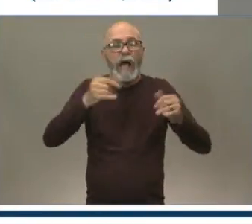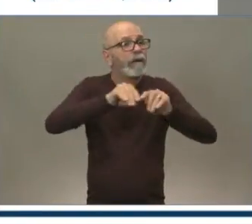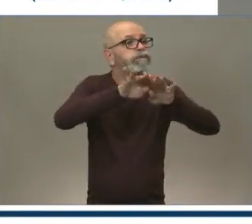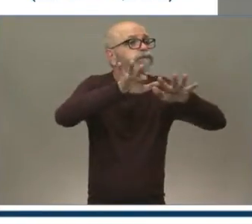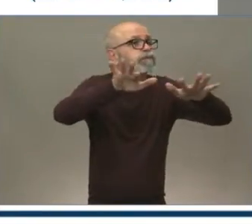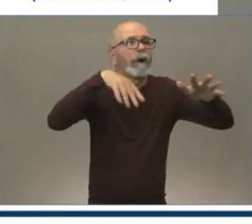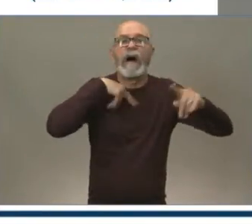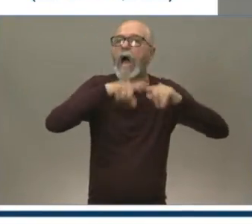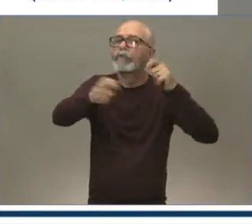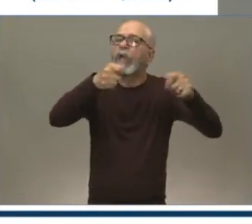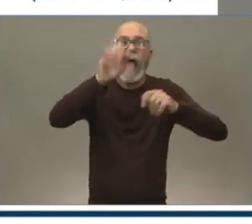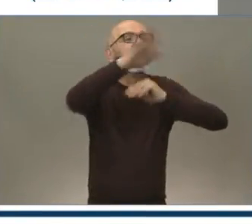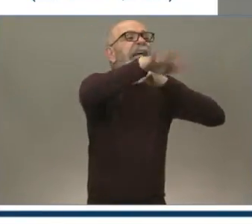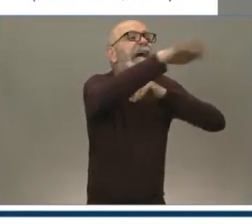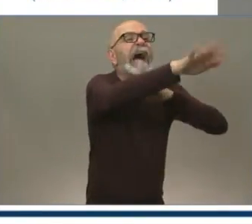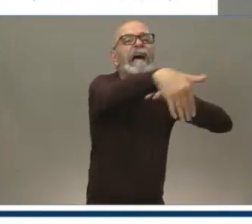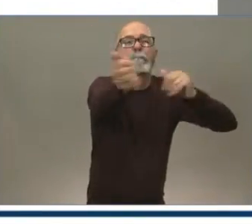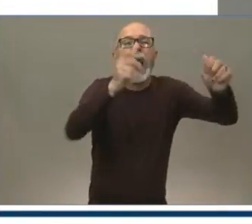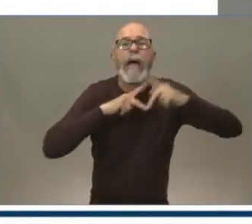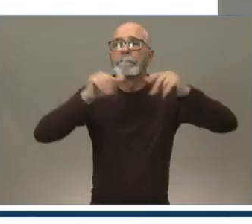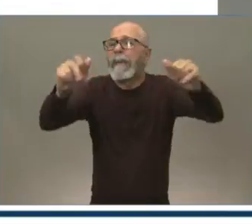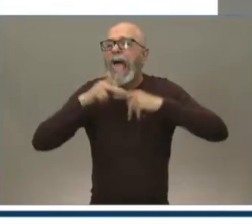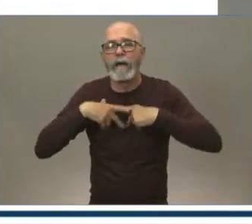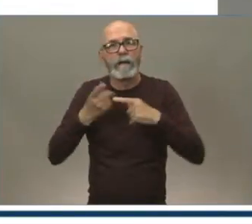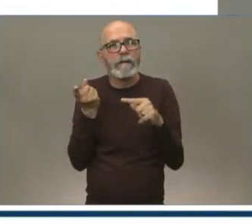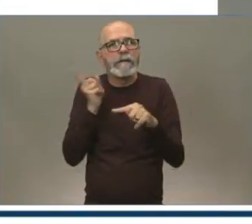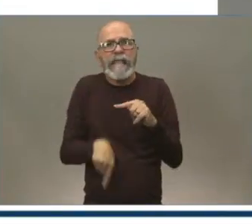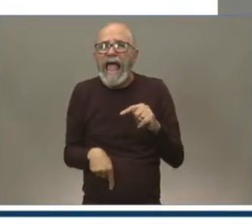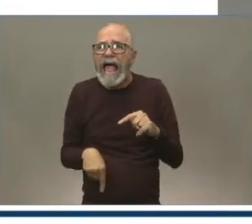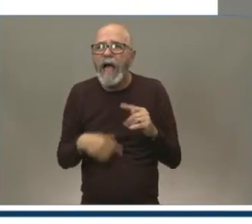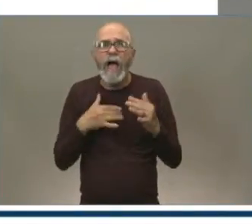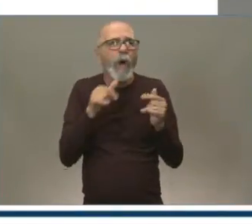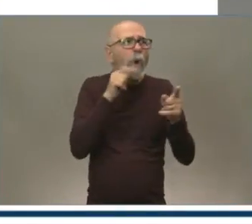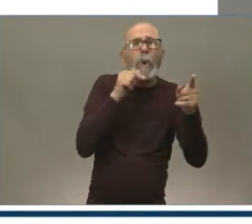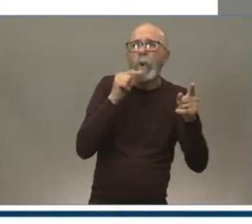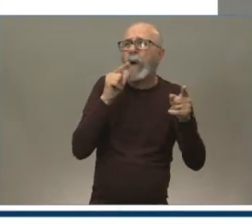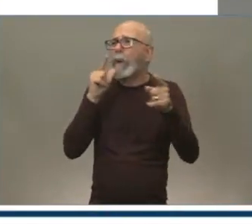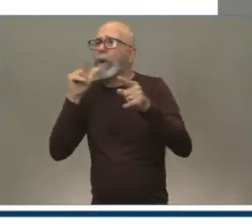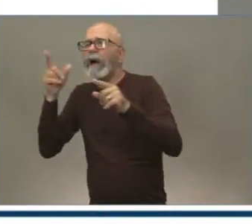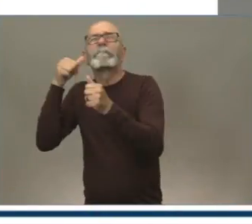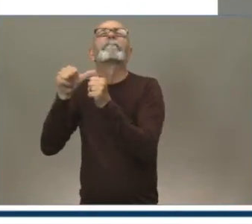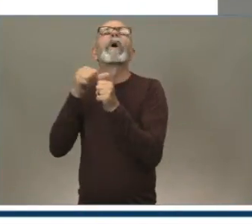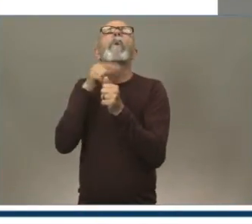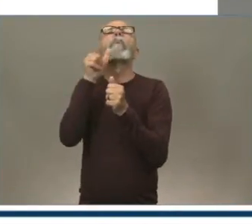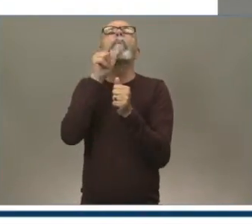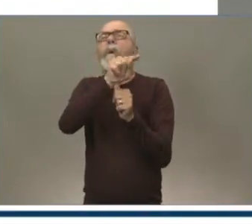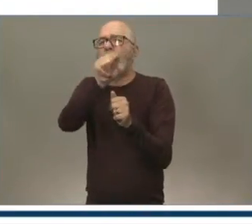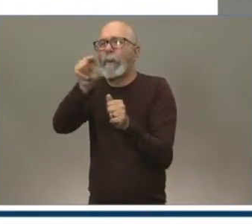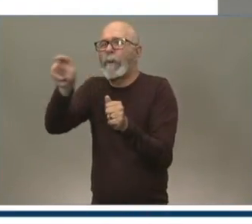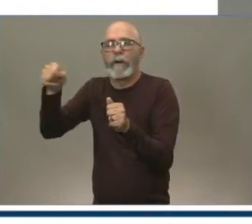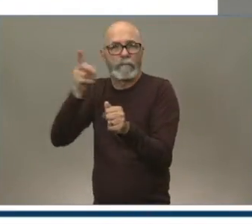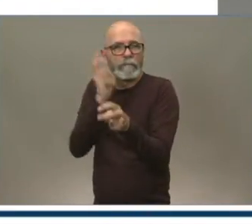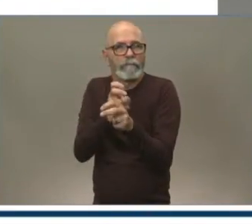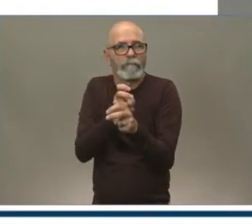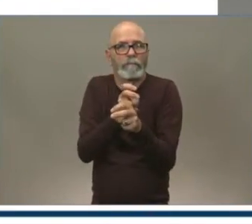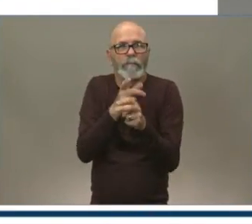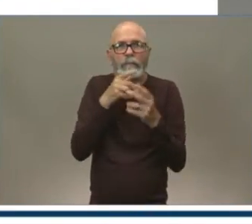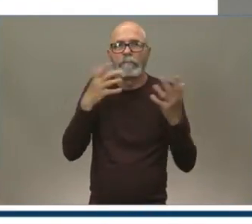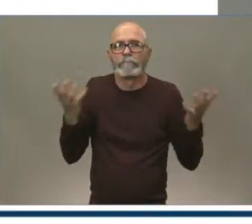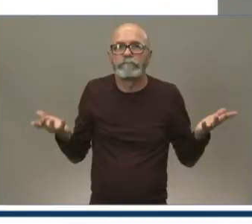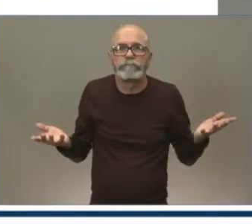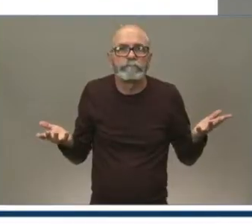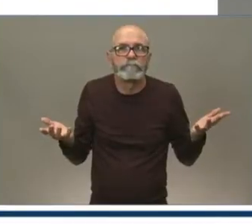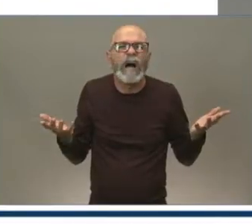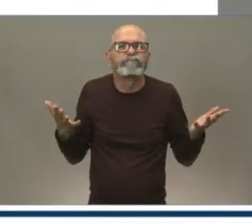people tested and then follow them up and then identify their contacts, and there may be a couple of generations of exposure in that